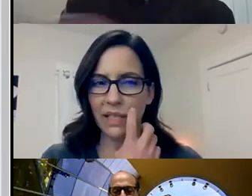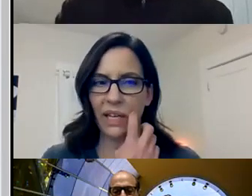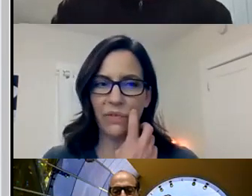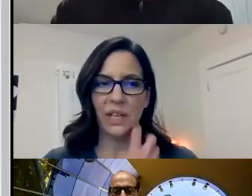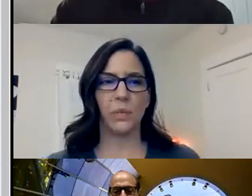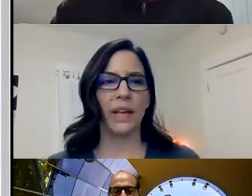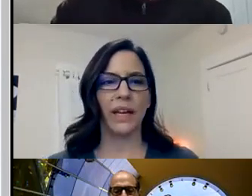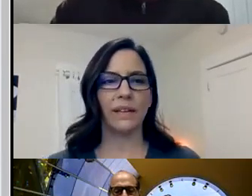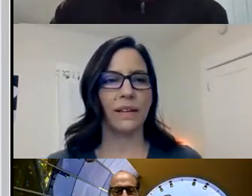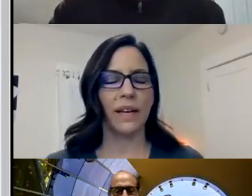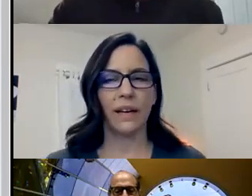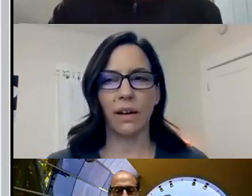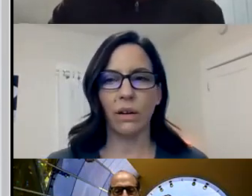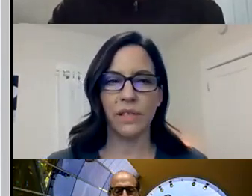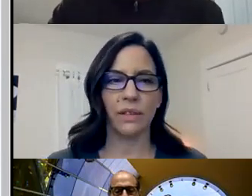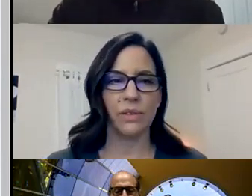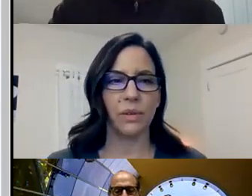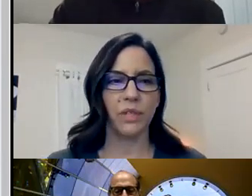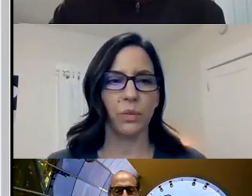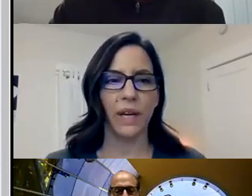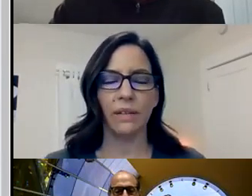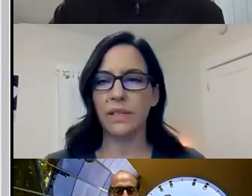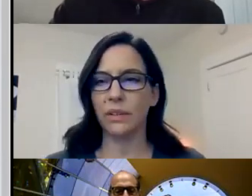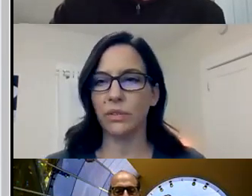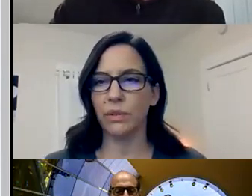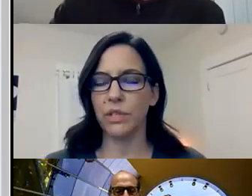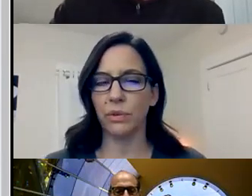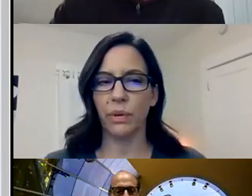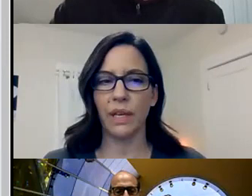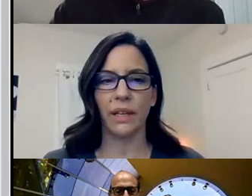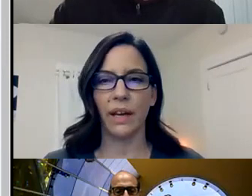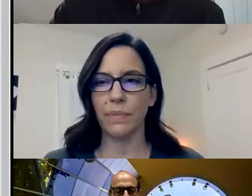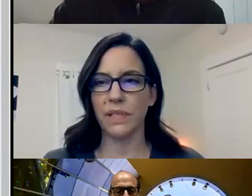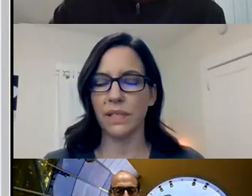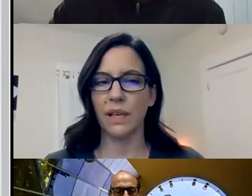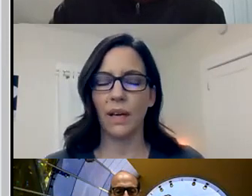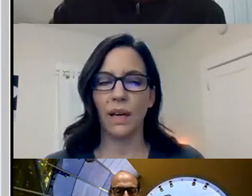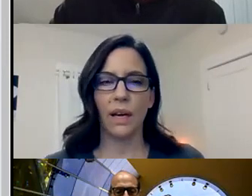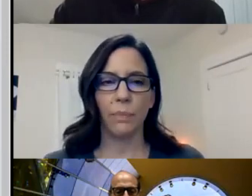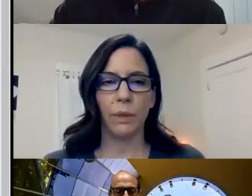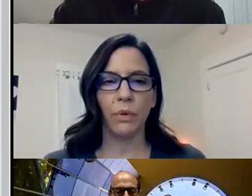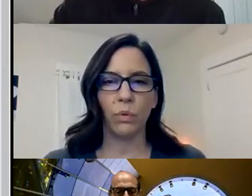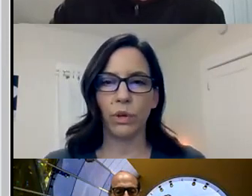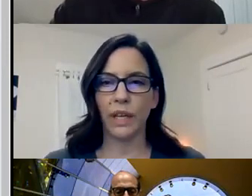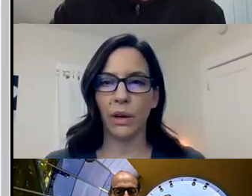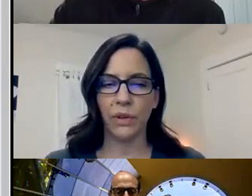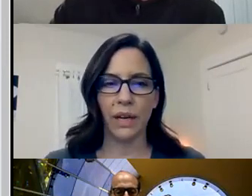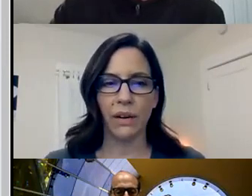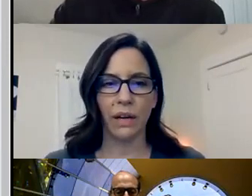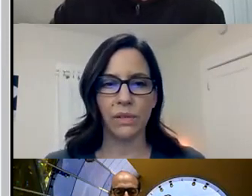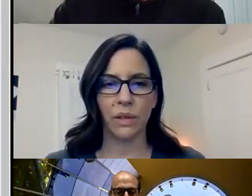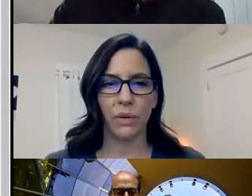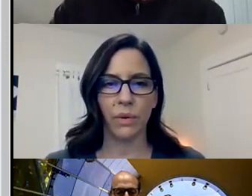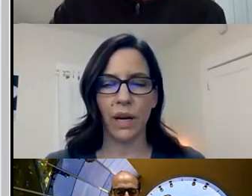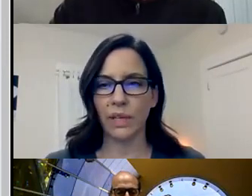We're vaccinating phase 1A, all tiers. So tier 1, tier 2, and tier 3. It encompasses people who work in